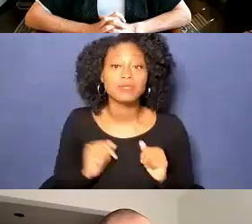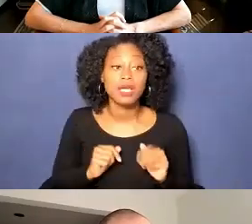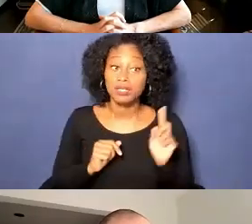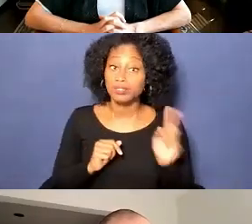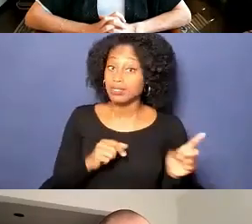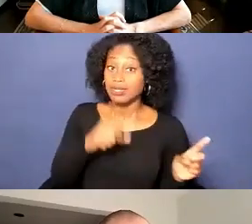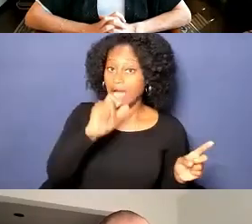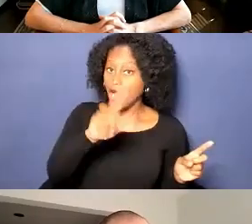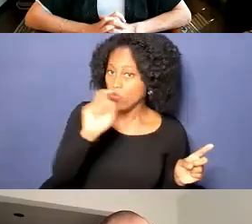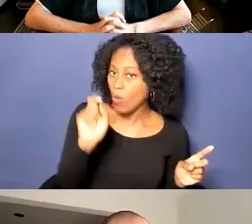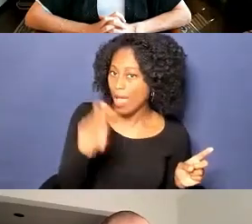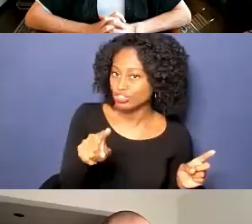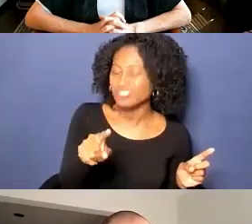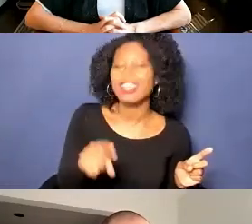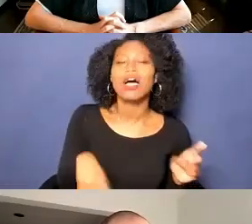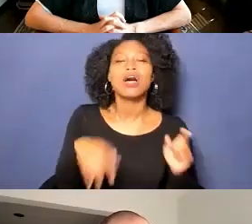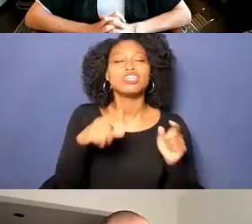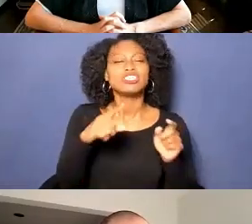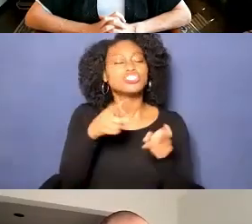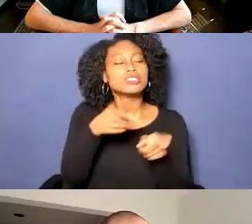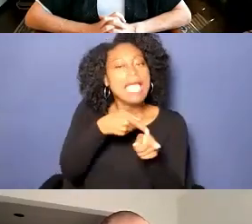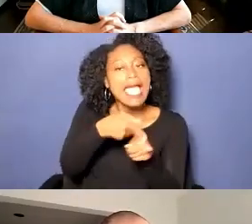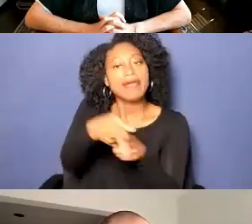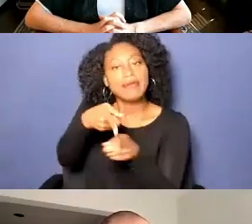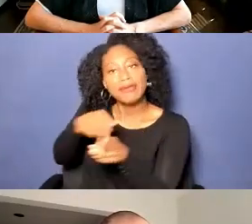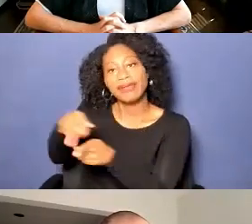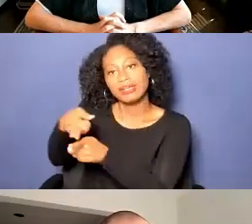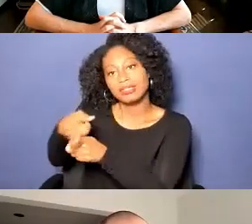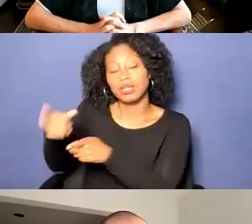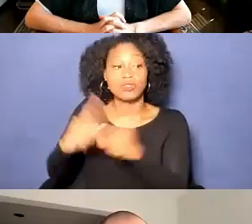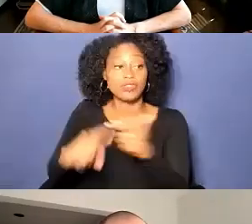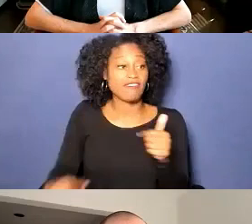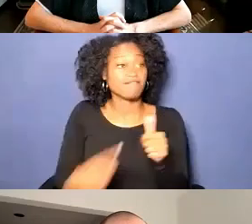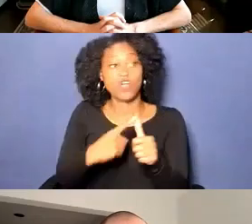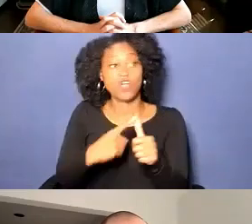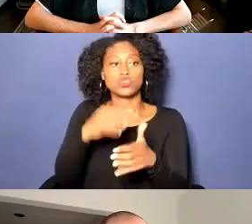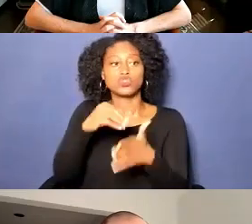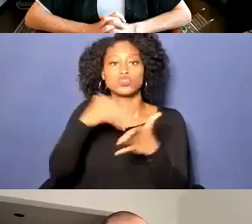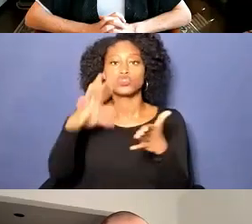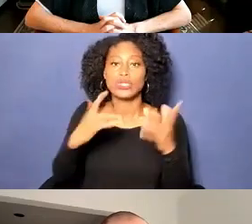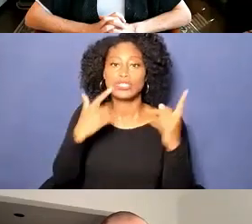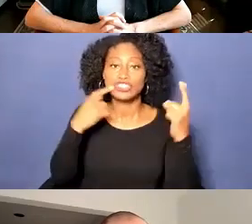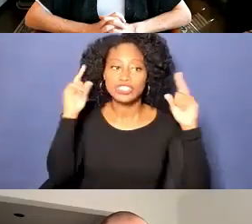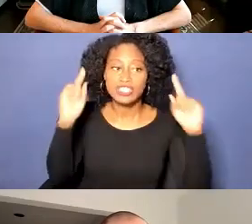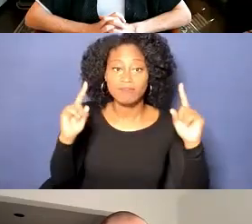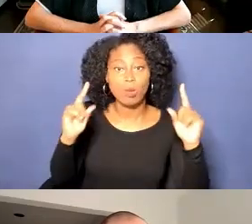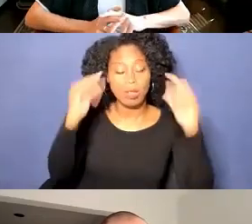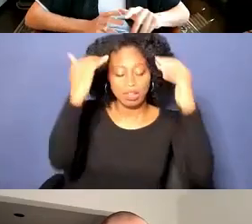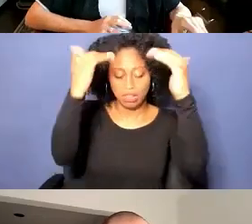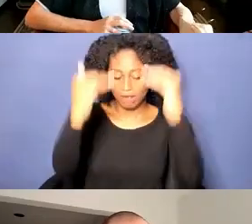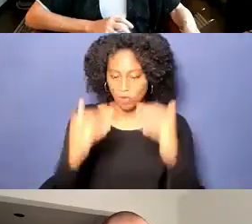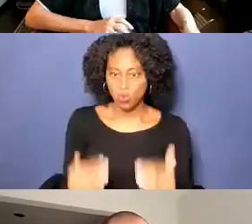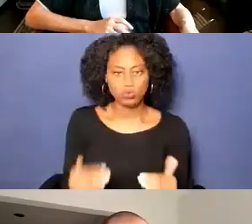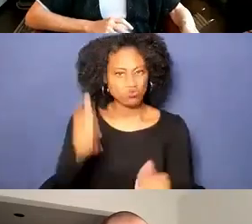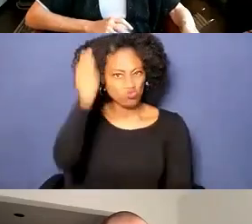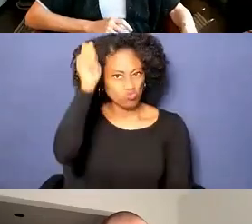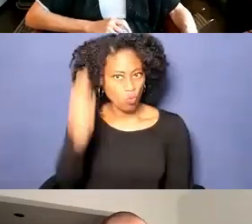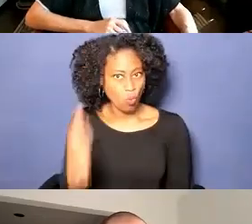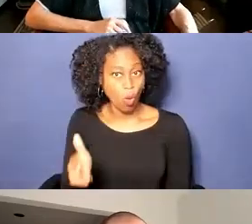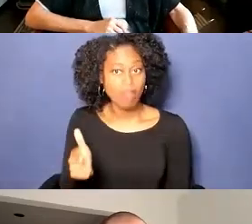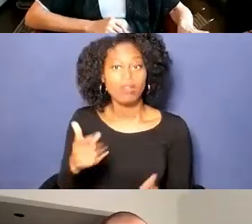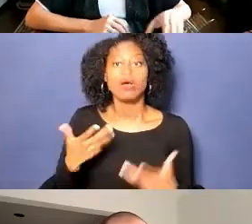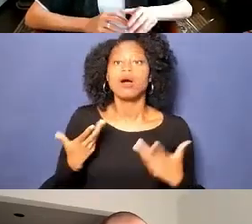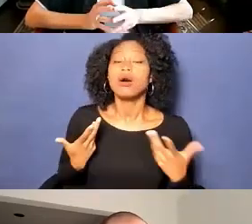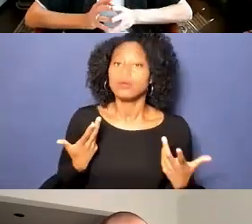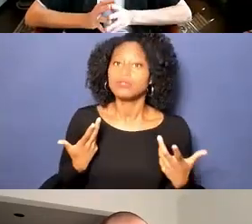but areas. So the first one that you will see is student achievement at all levels. So that means student achievement,